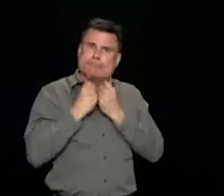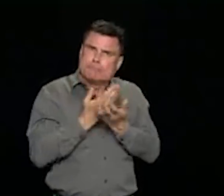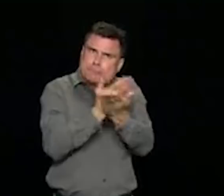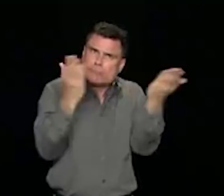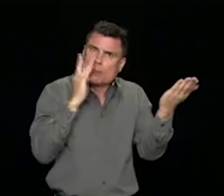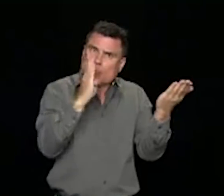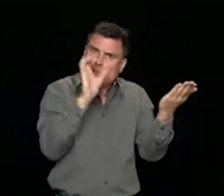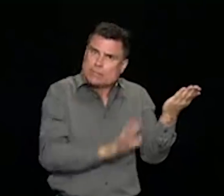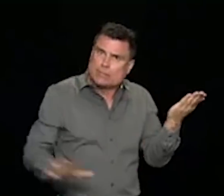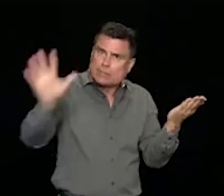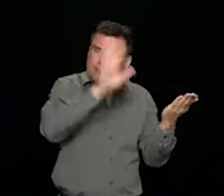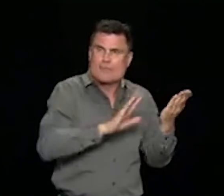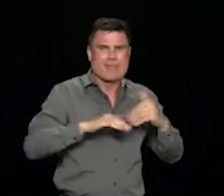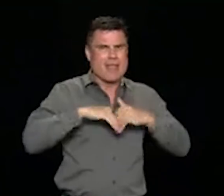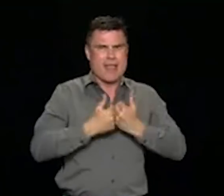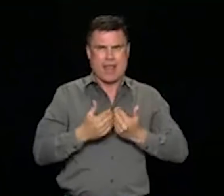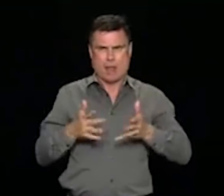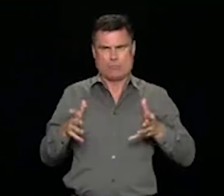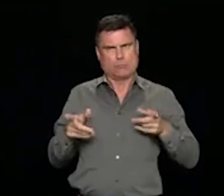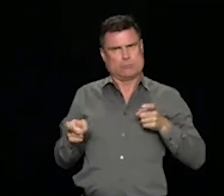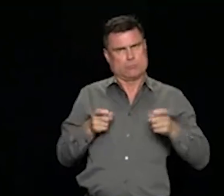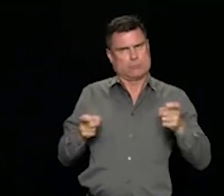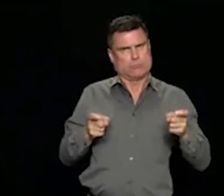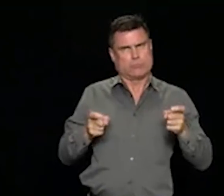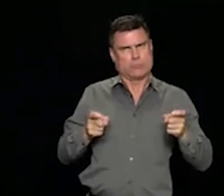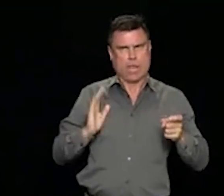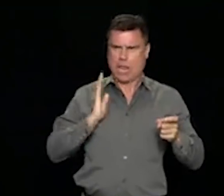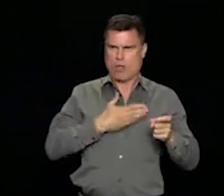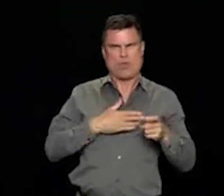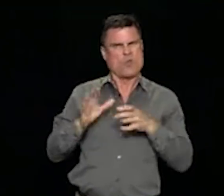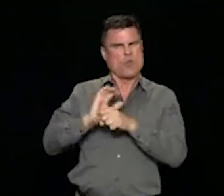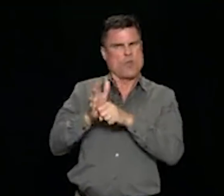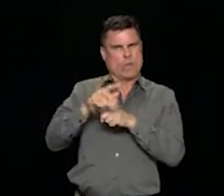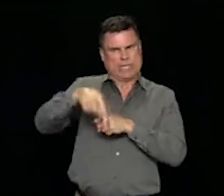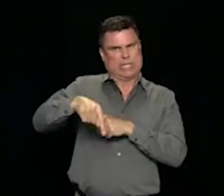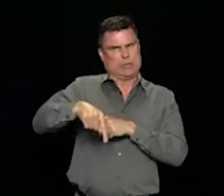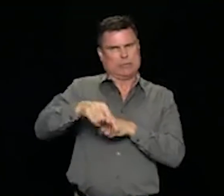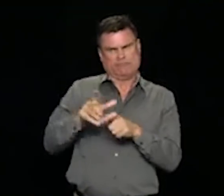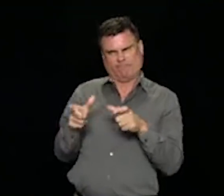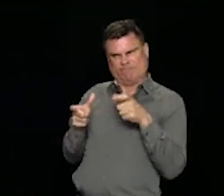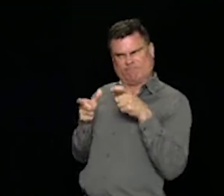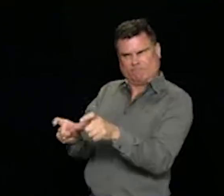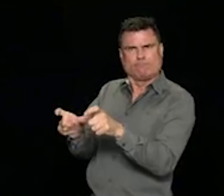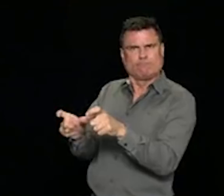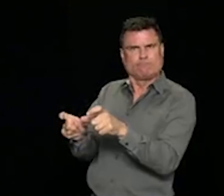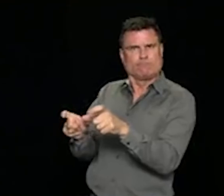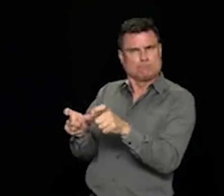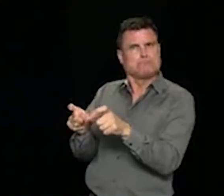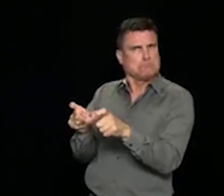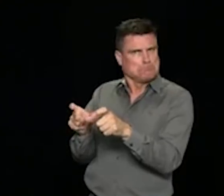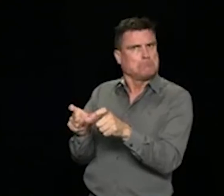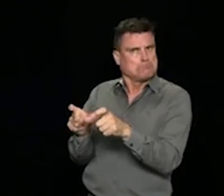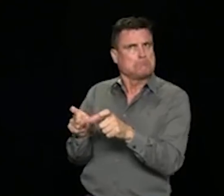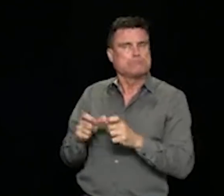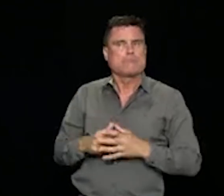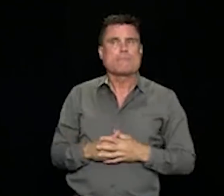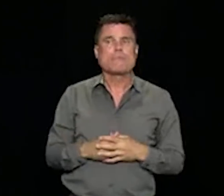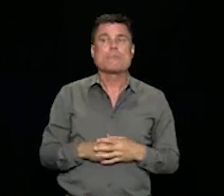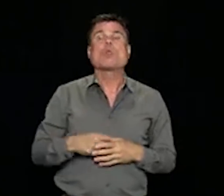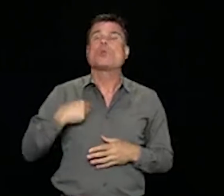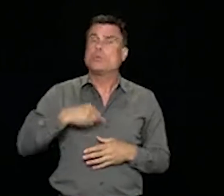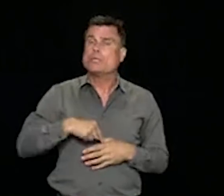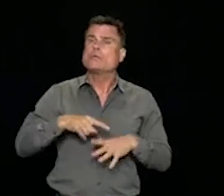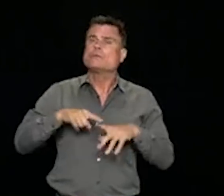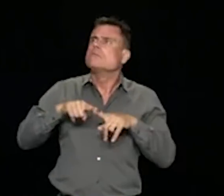dealing with in BC. It's a response that saw British Columbia come early to its fight. It's a response which, through our effort and